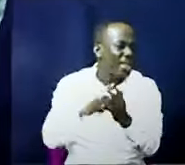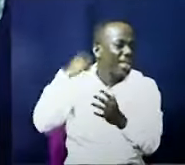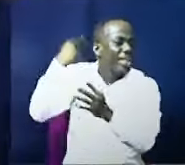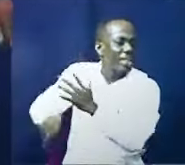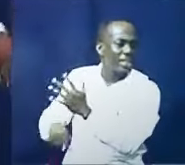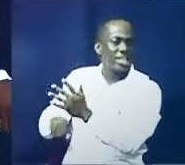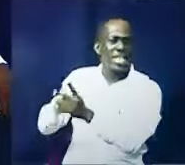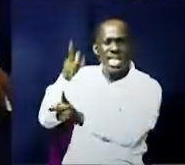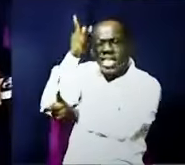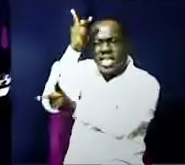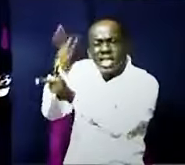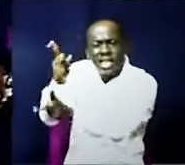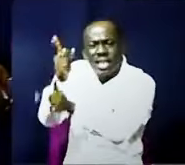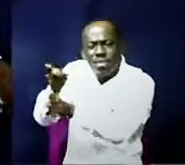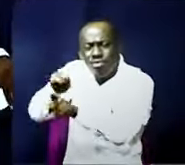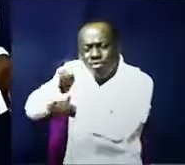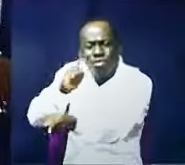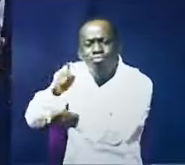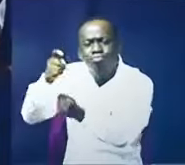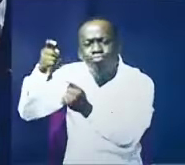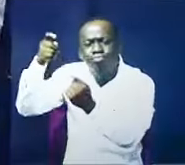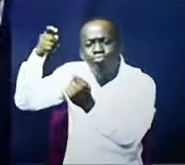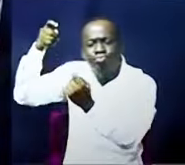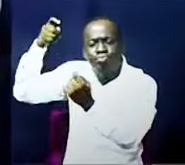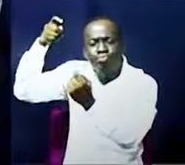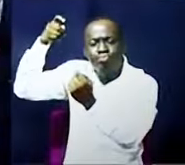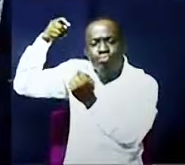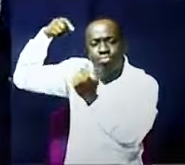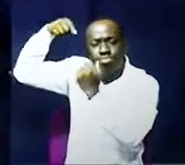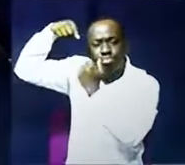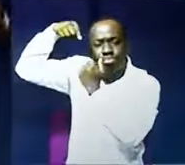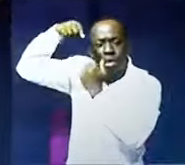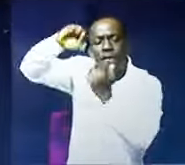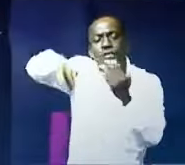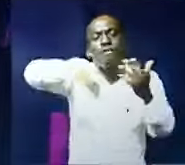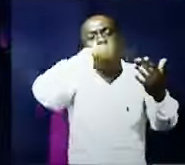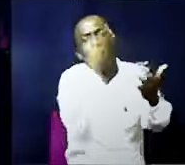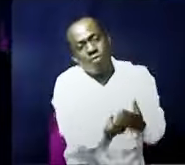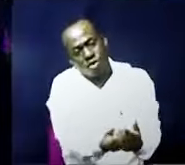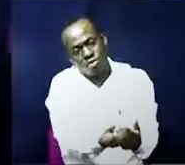Now the word uphold is to lift up.